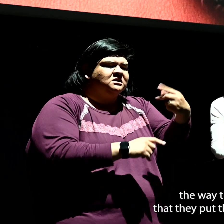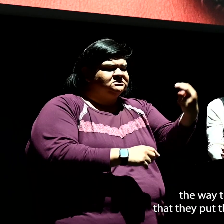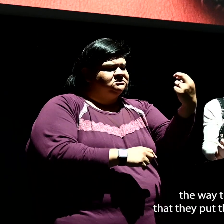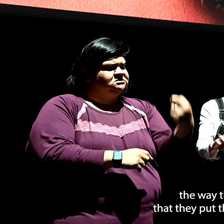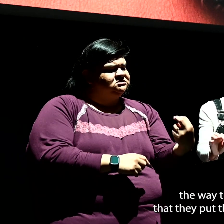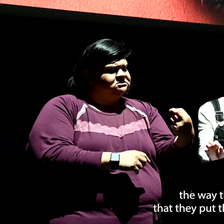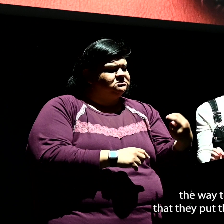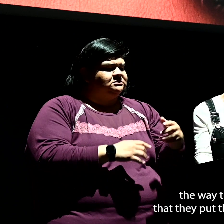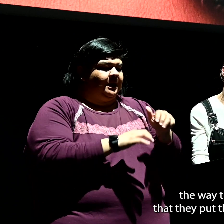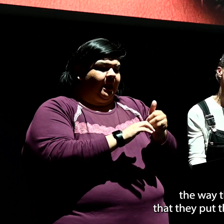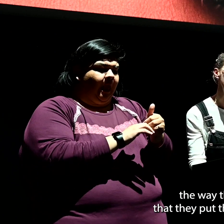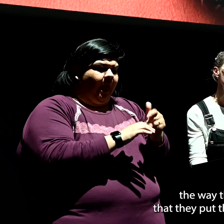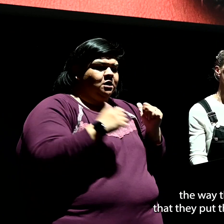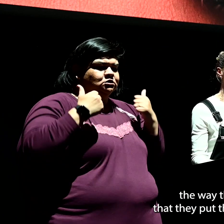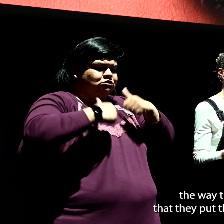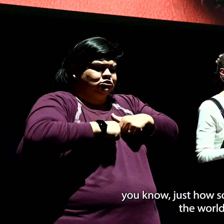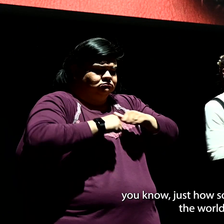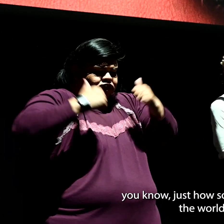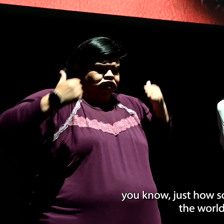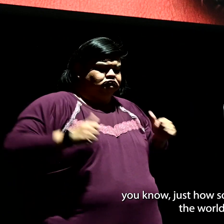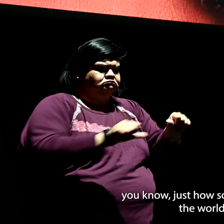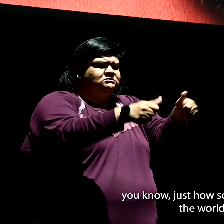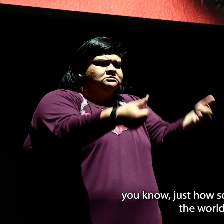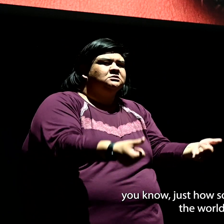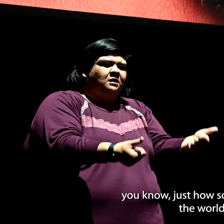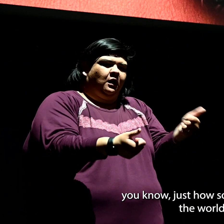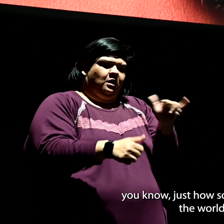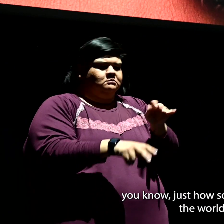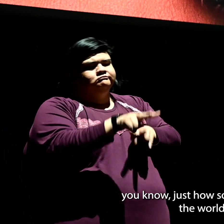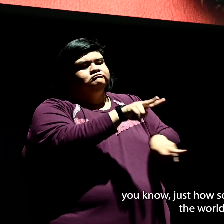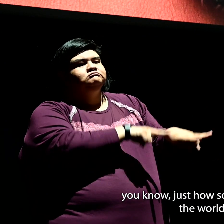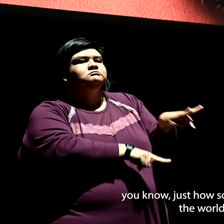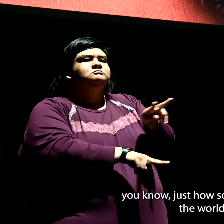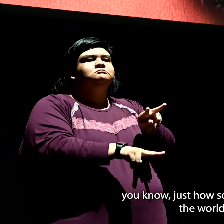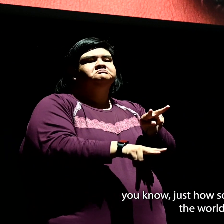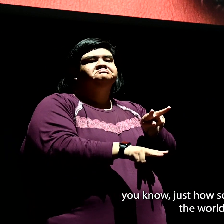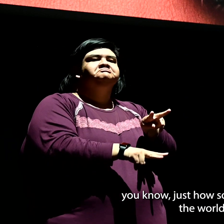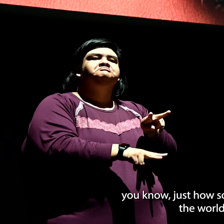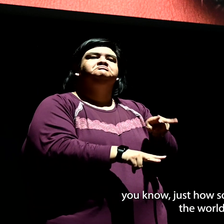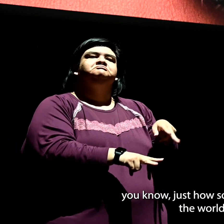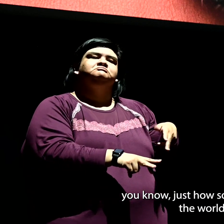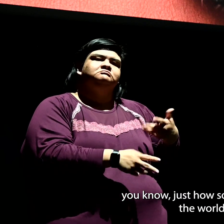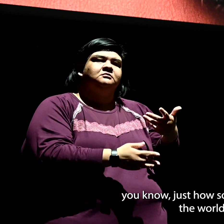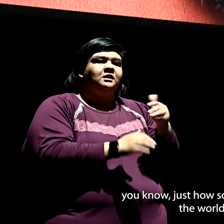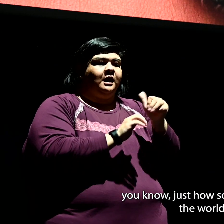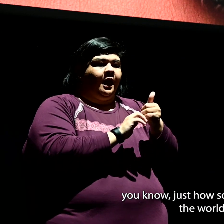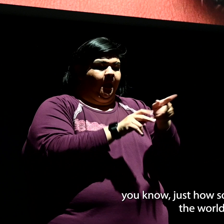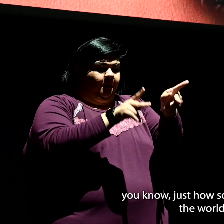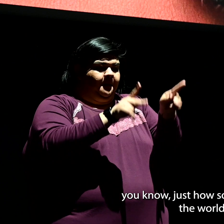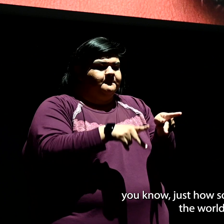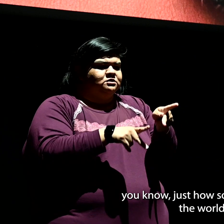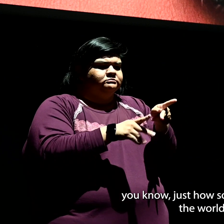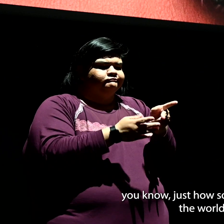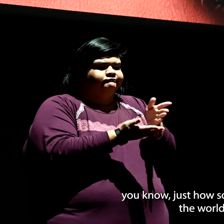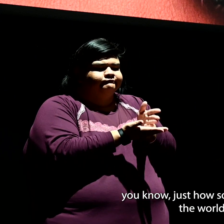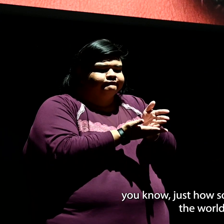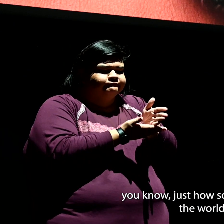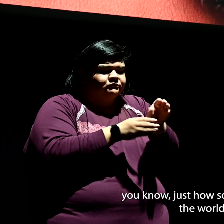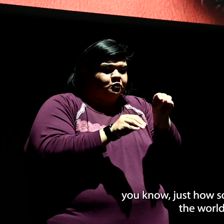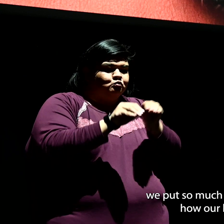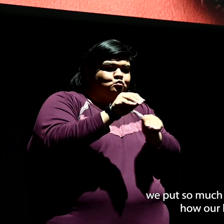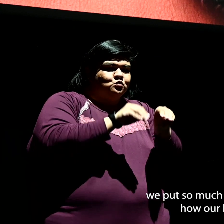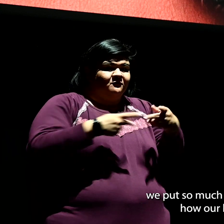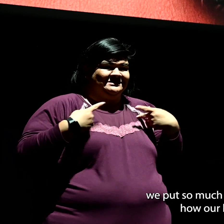that the care that they'd put their coat down, or, you know, just how someone moves through the world, like